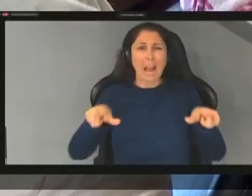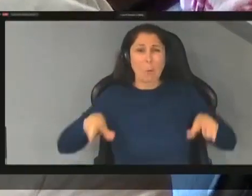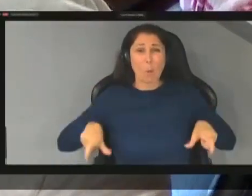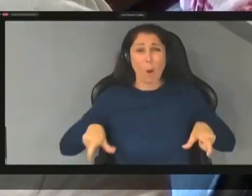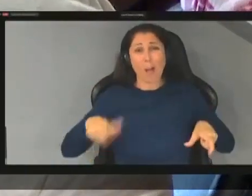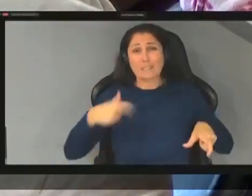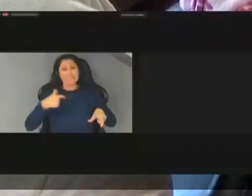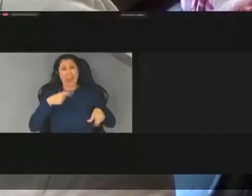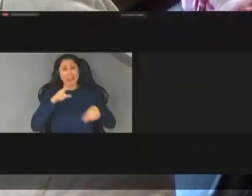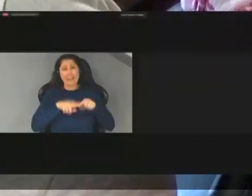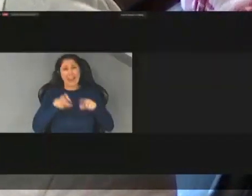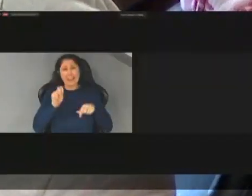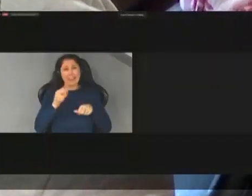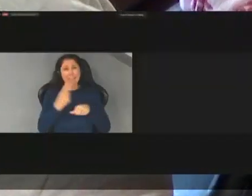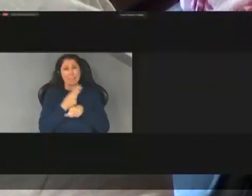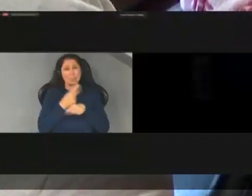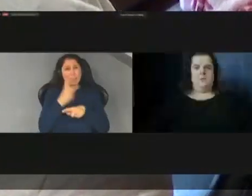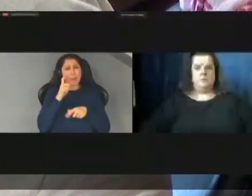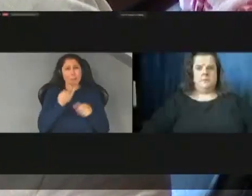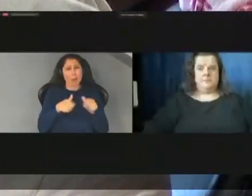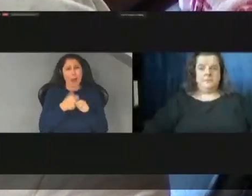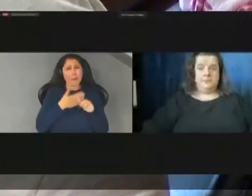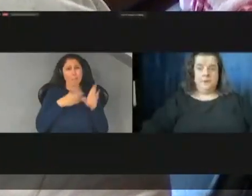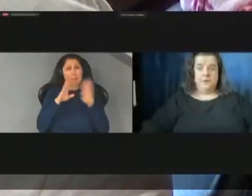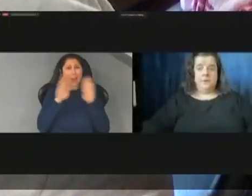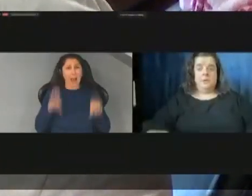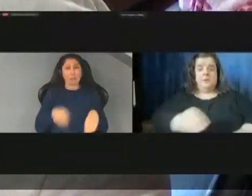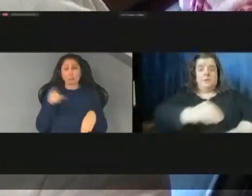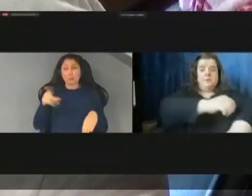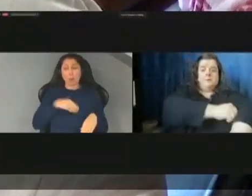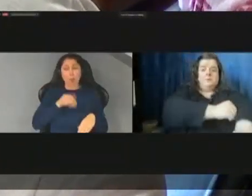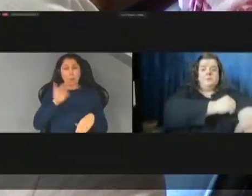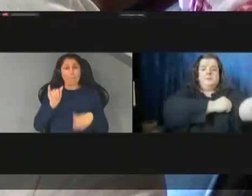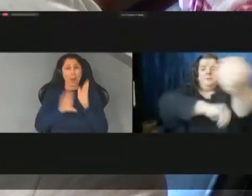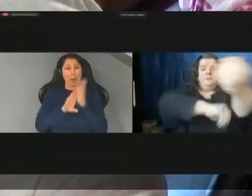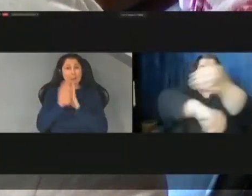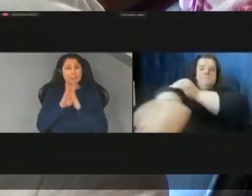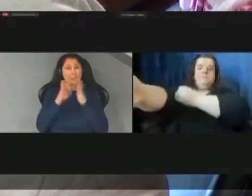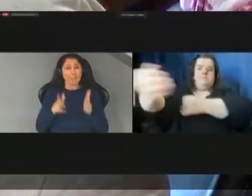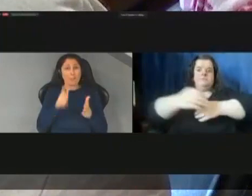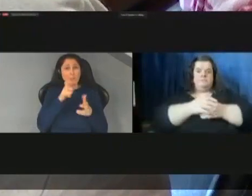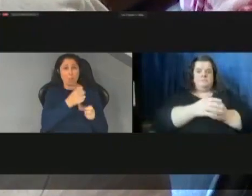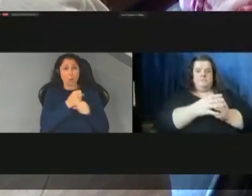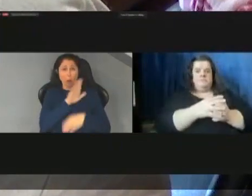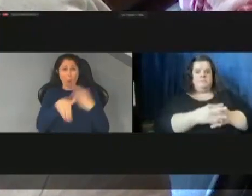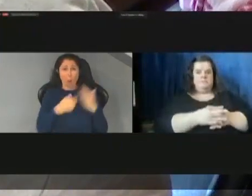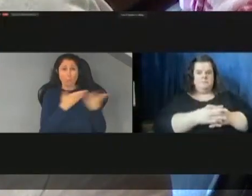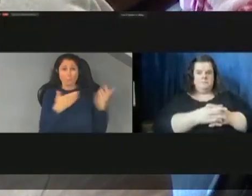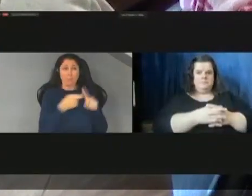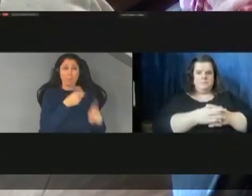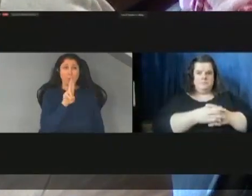behind my house, and it's owned by the developers that got all their stuff from the URA.